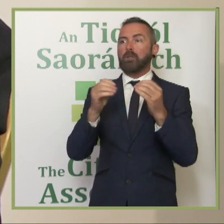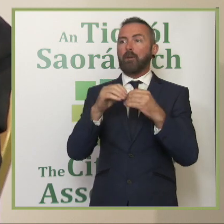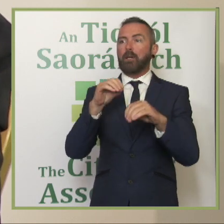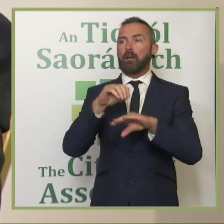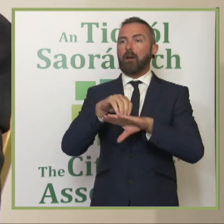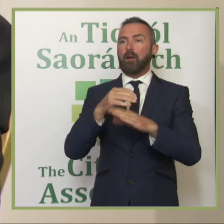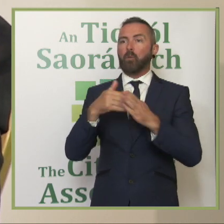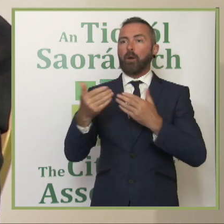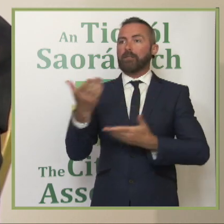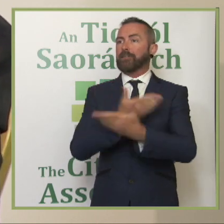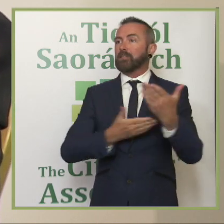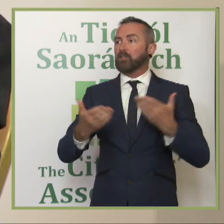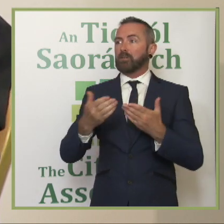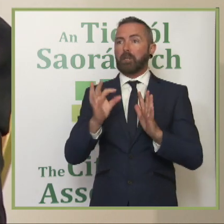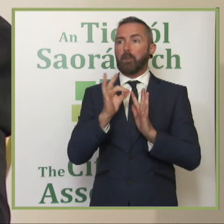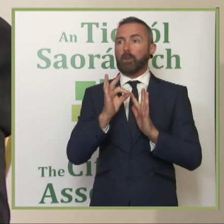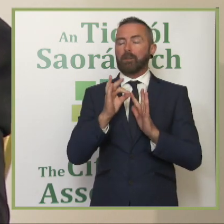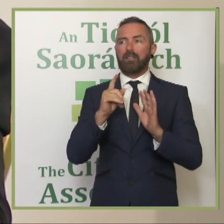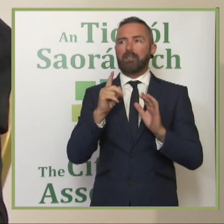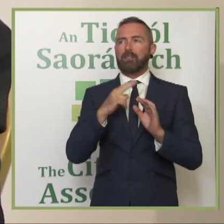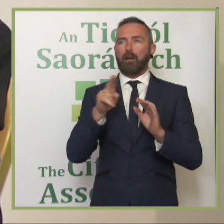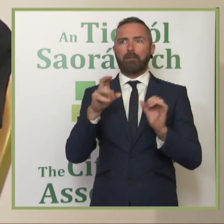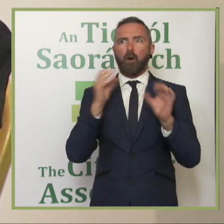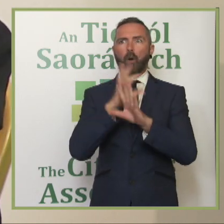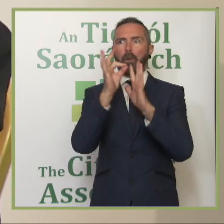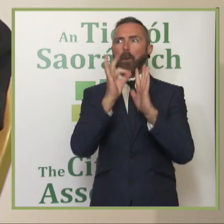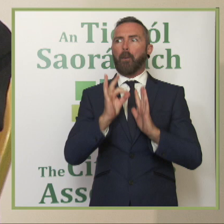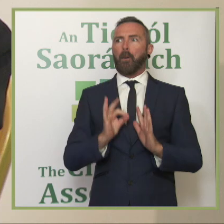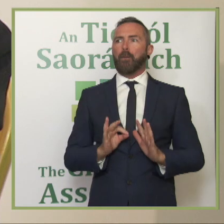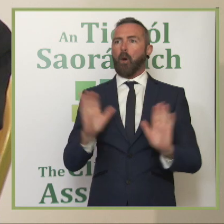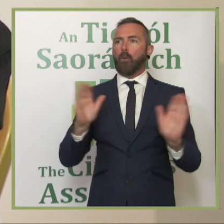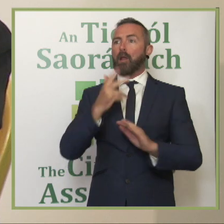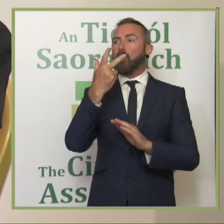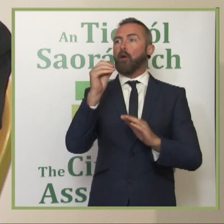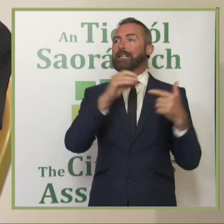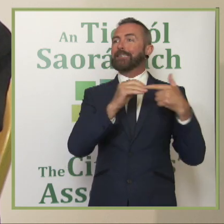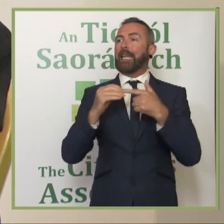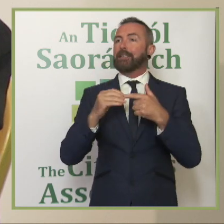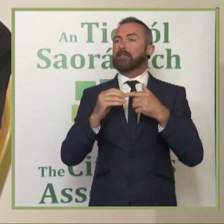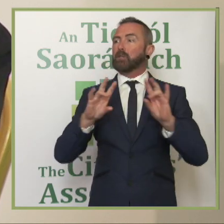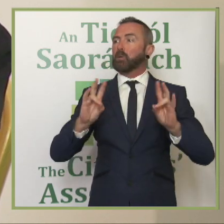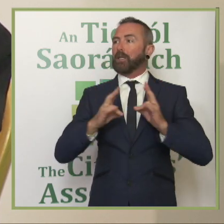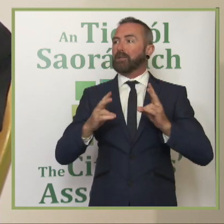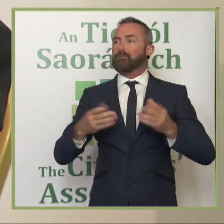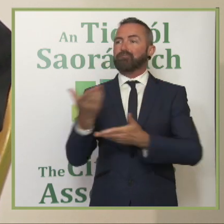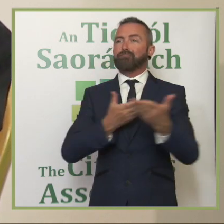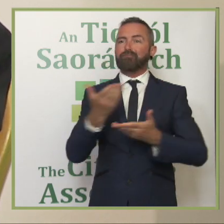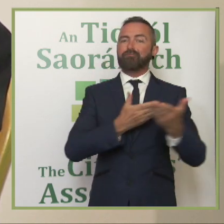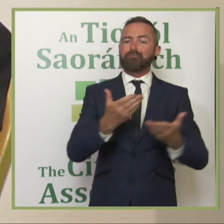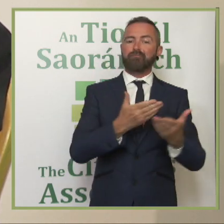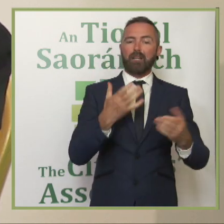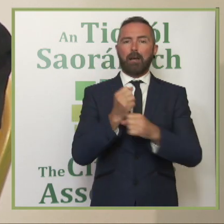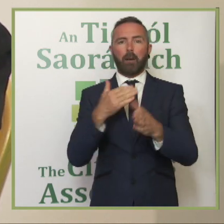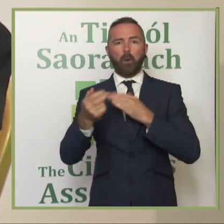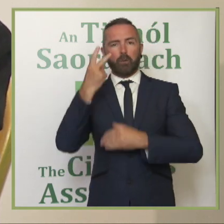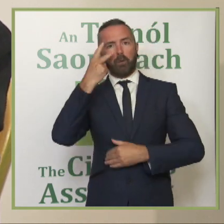particular point. I know you won't be raising all of the points from your table, but just within 30 seconds or so, certainly just what you want to